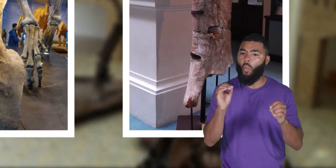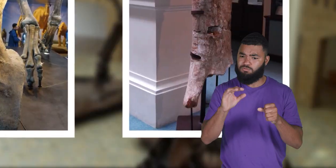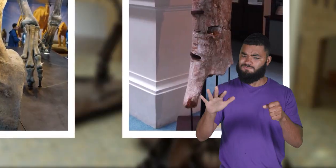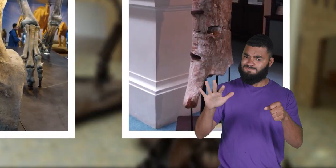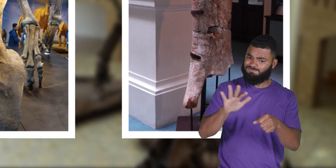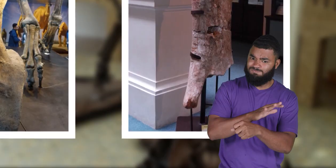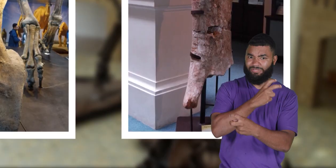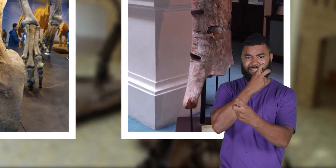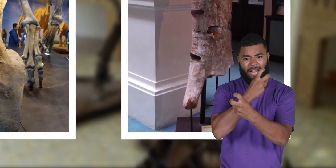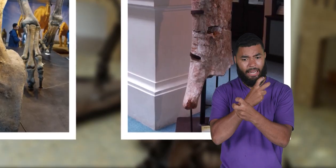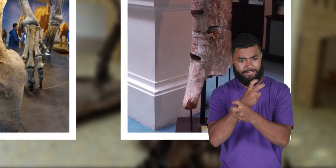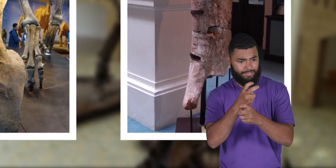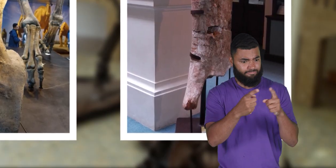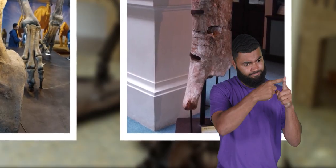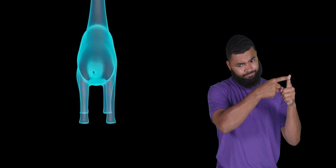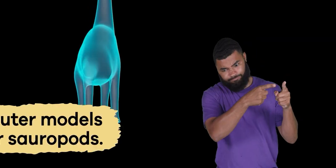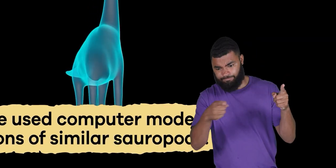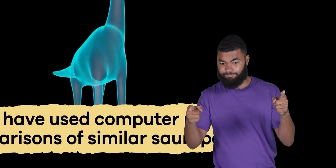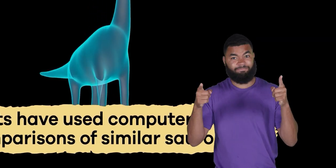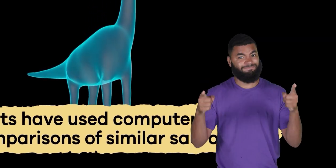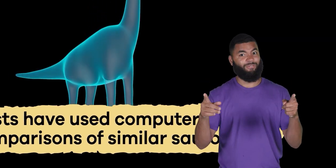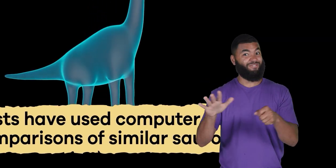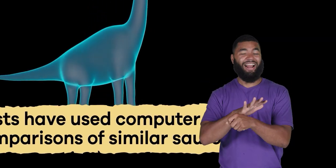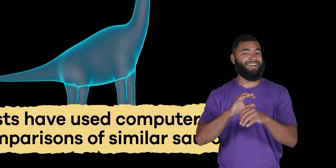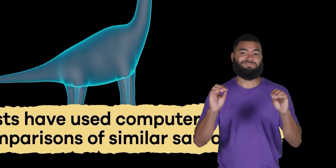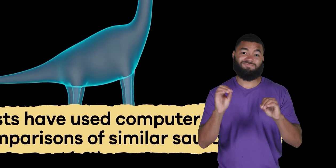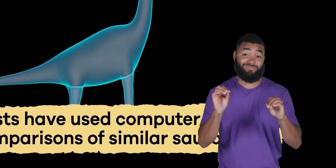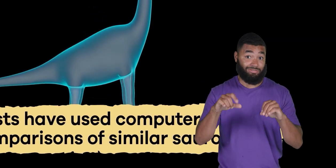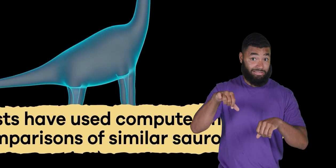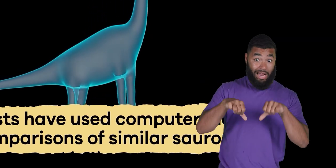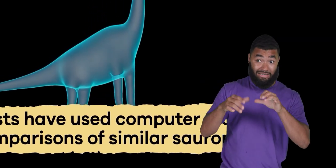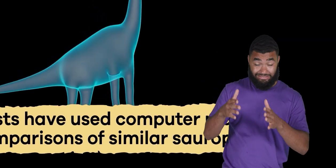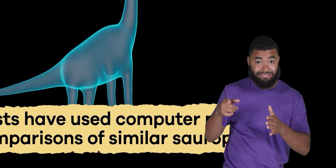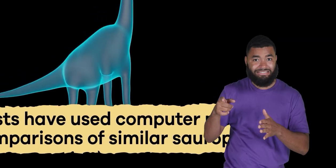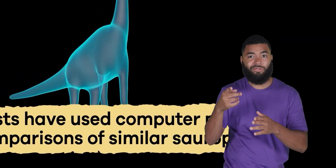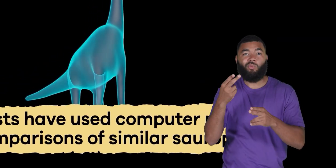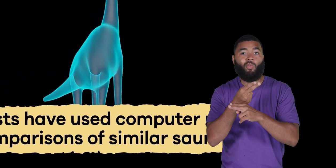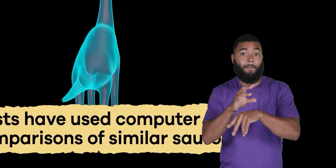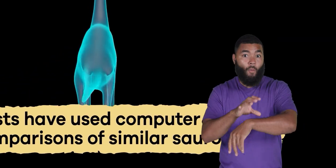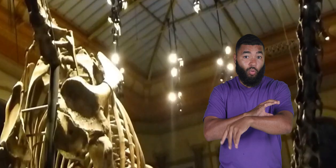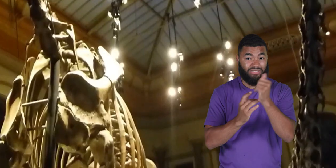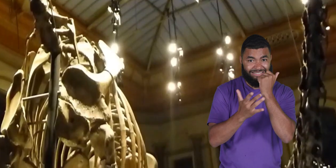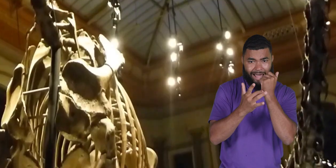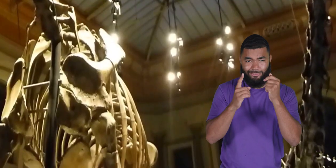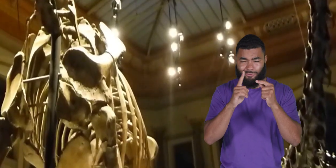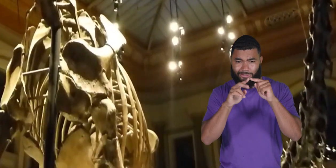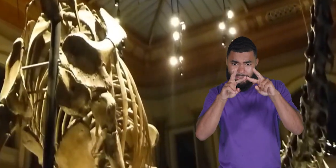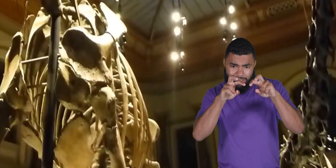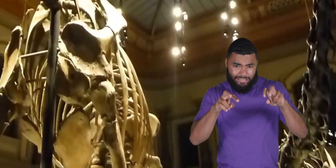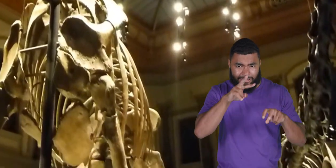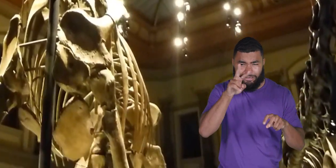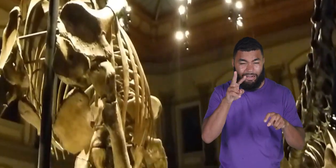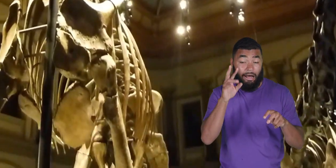no complete skeletons of the dinosaur. Scientists have used computer models and comparisons of similar sauropods to reconstruct